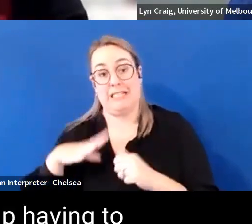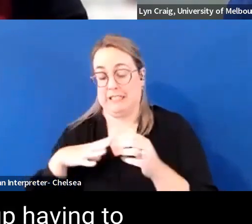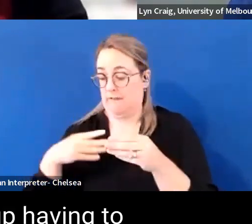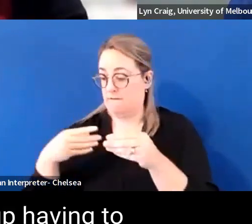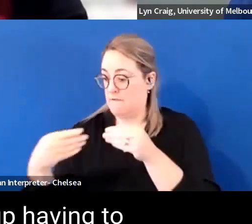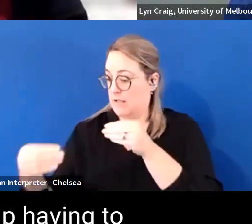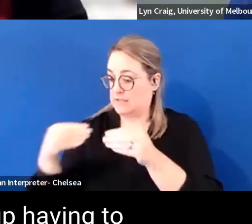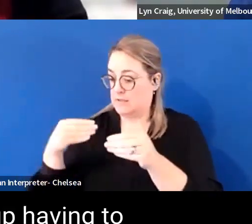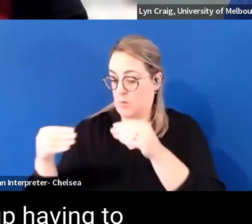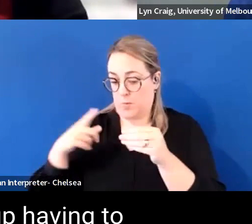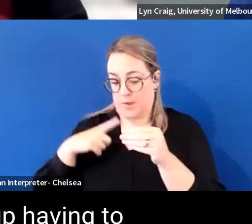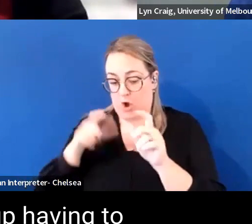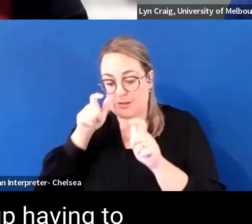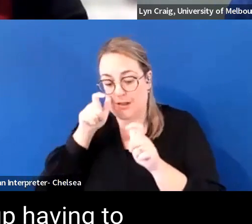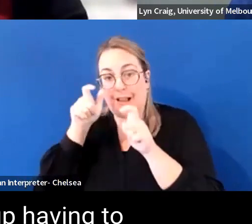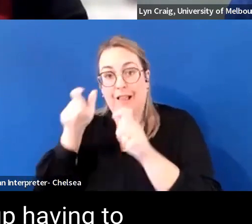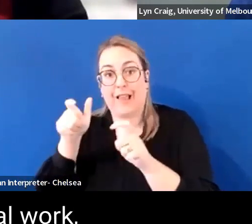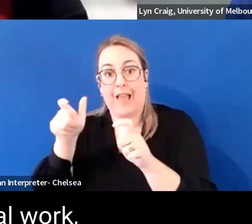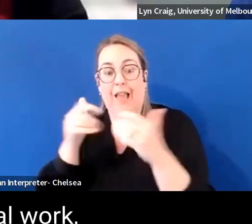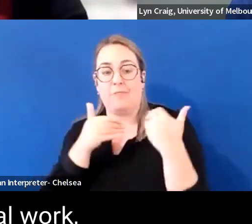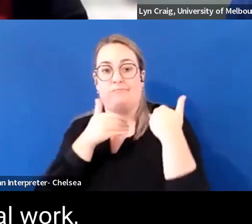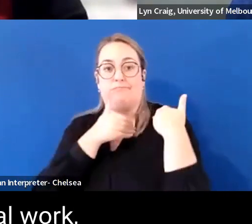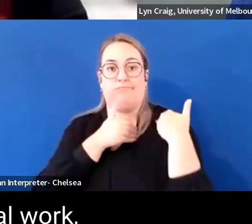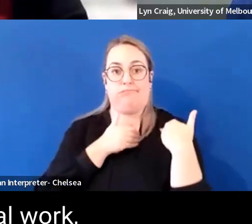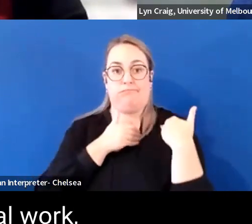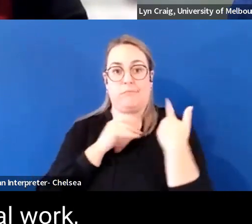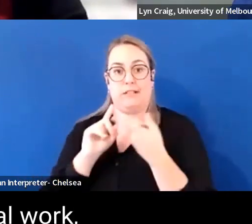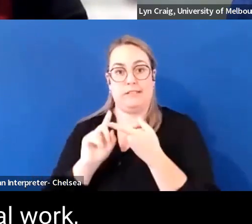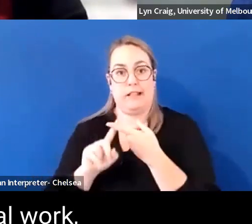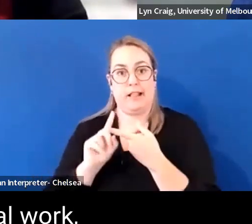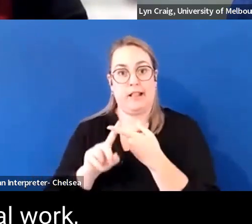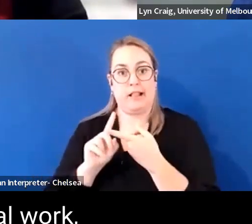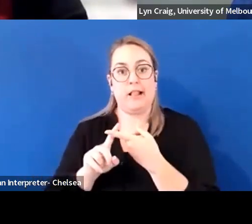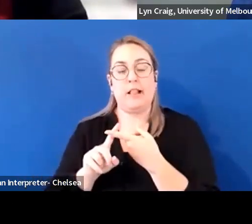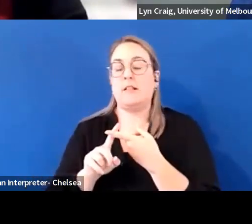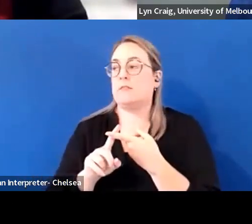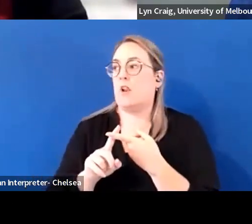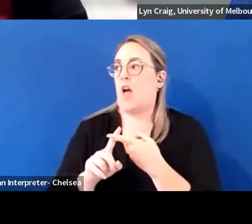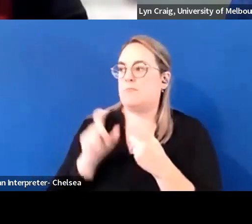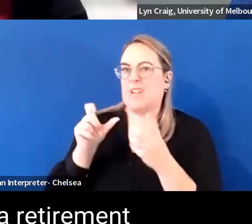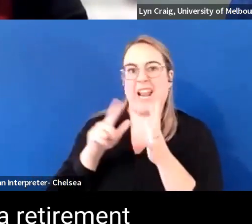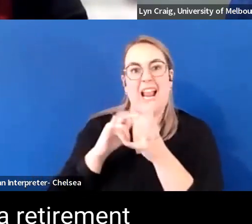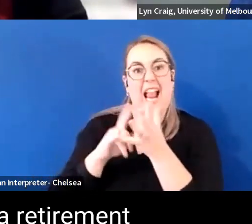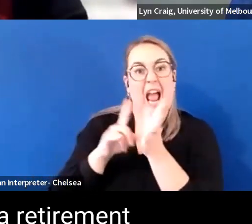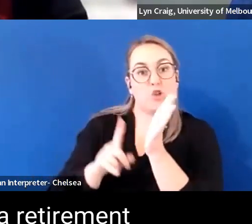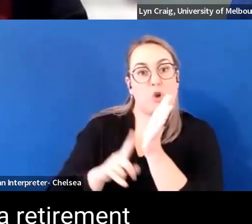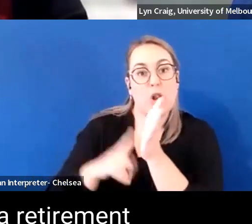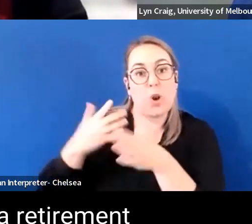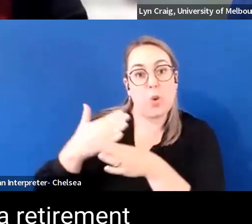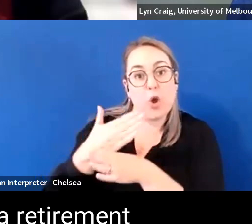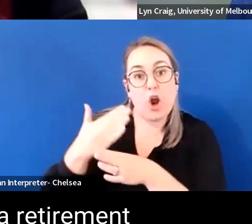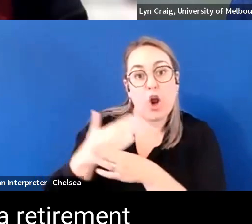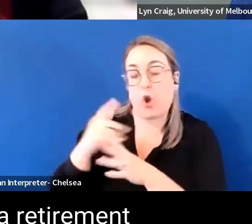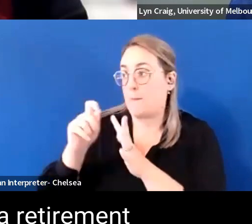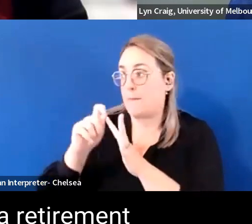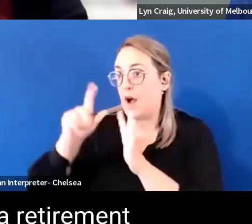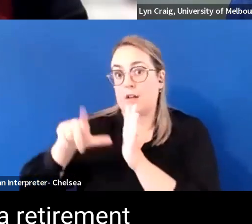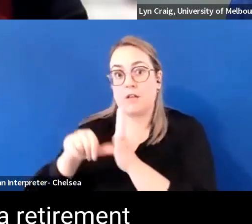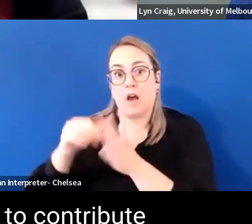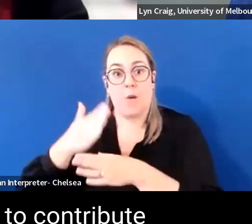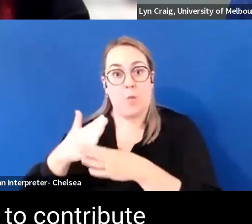take individual risk on that, take casual work, part-time work. And if we have a retirement income